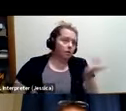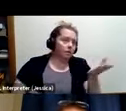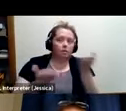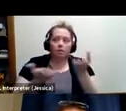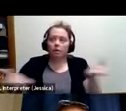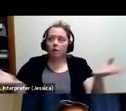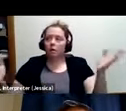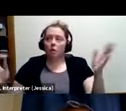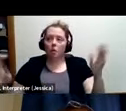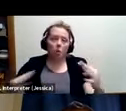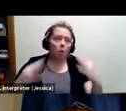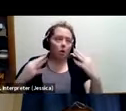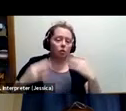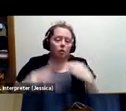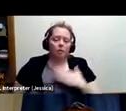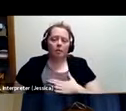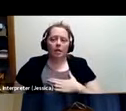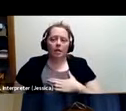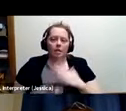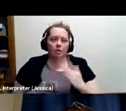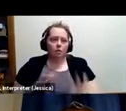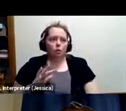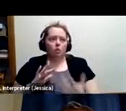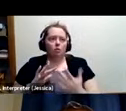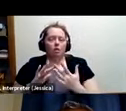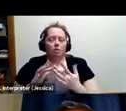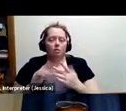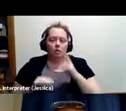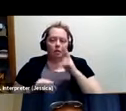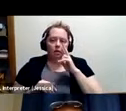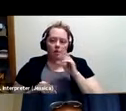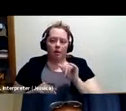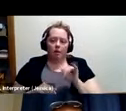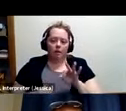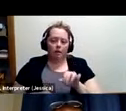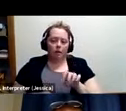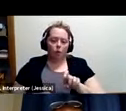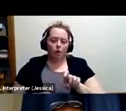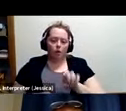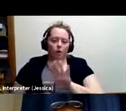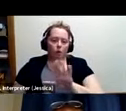to our organizations to see if that support is needed.